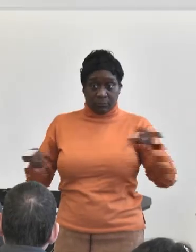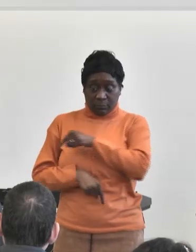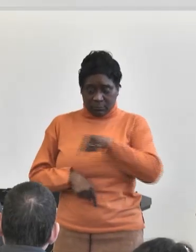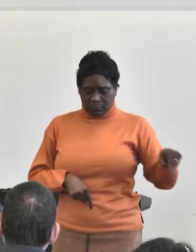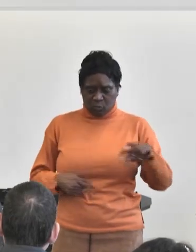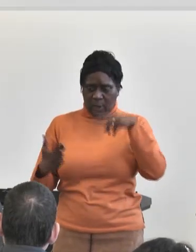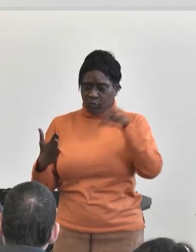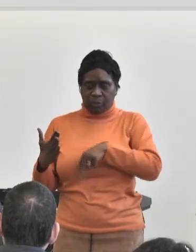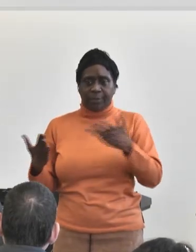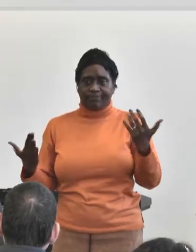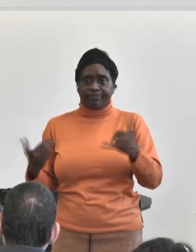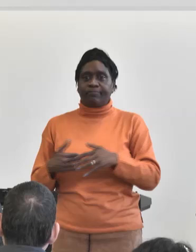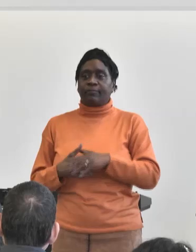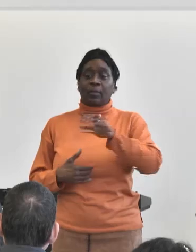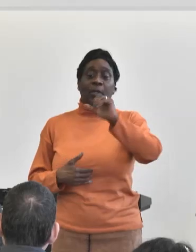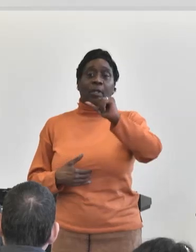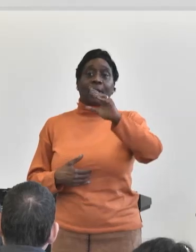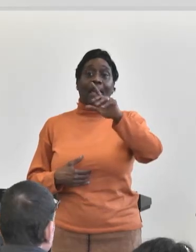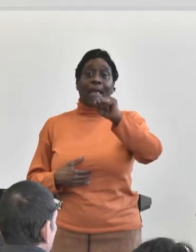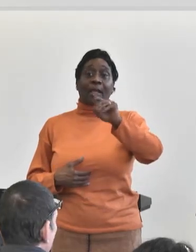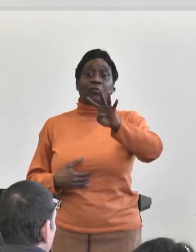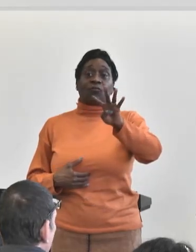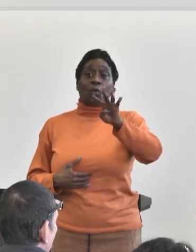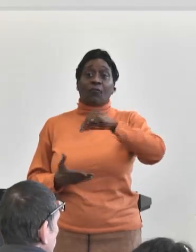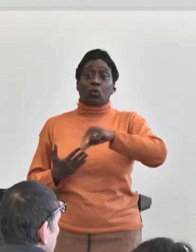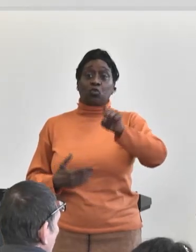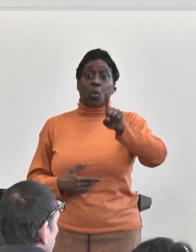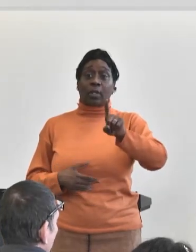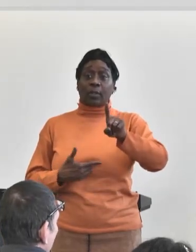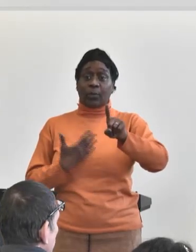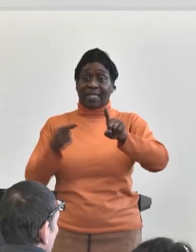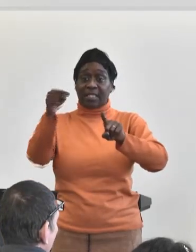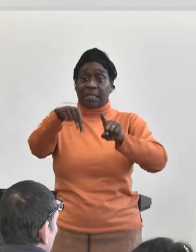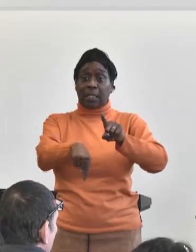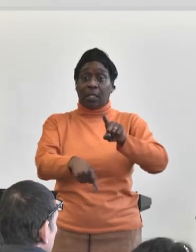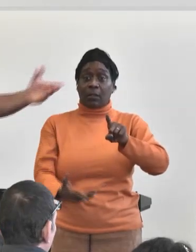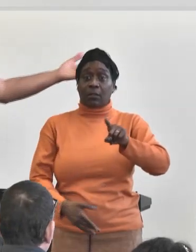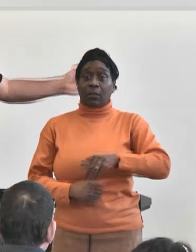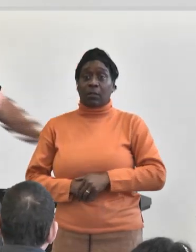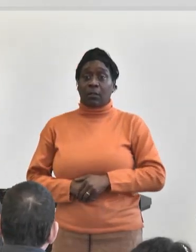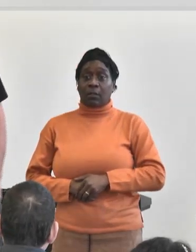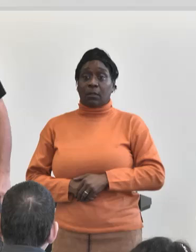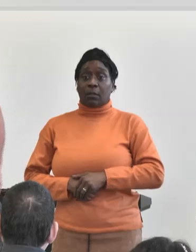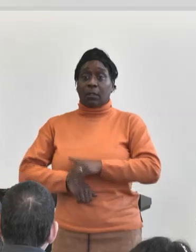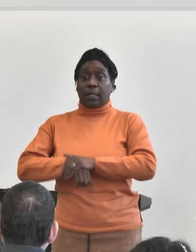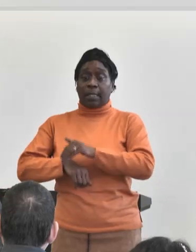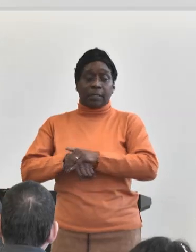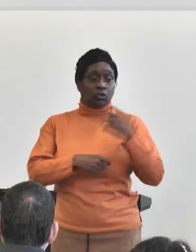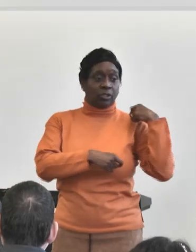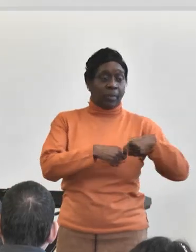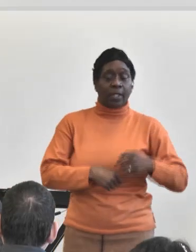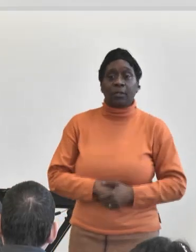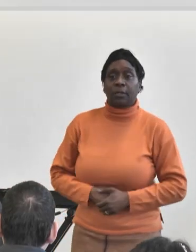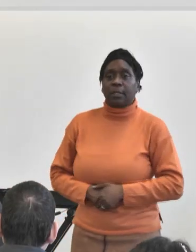So let's read Acts chapter 4, beginning in verse 1. Hechos 4. And I'll read it in English and then in Spanish. And